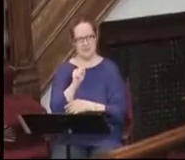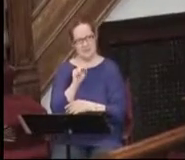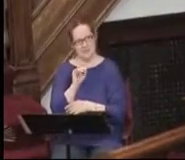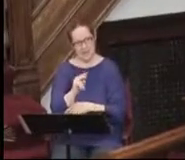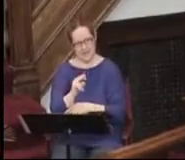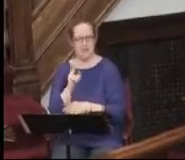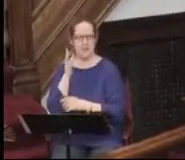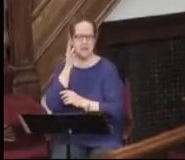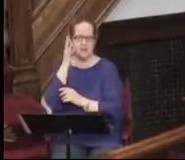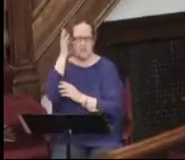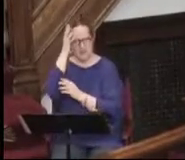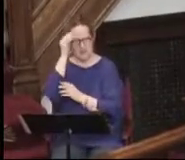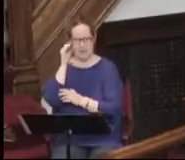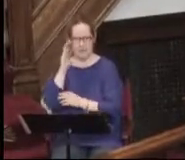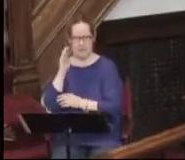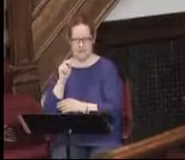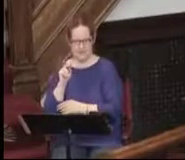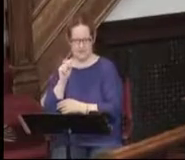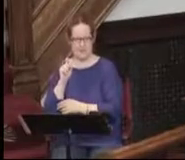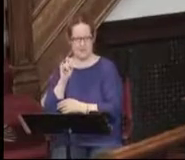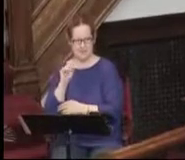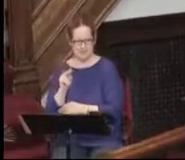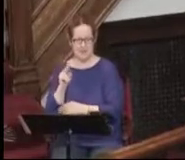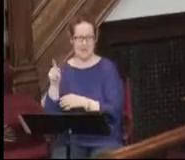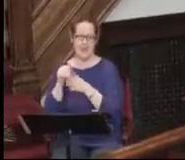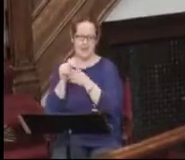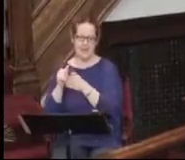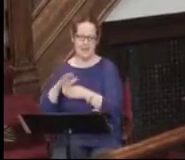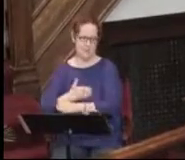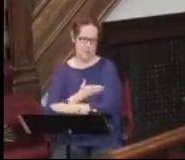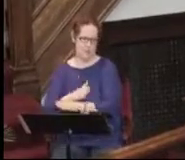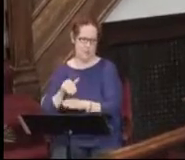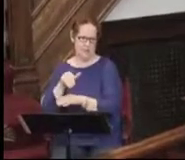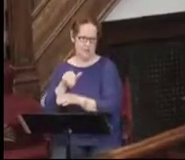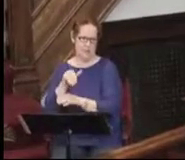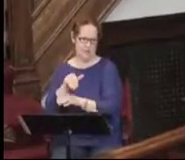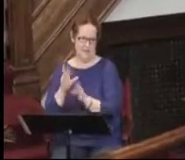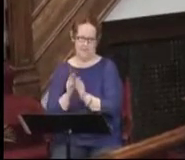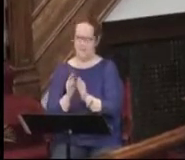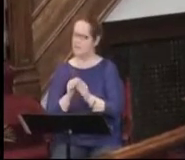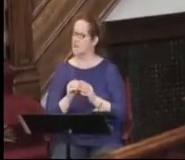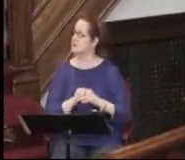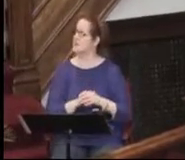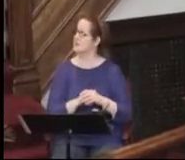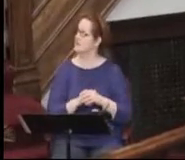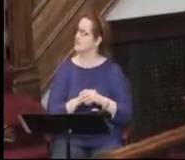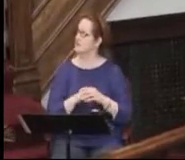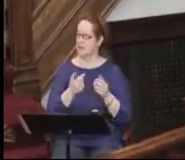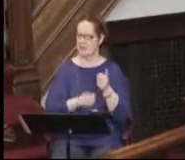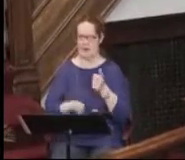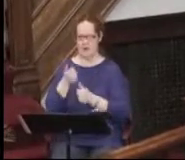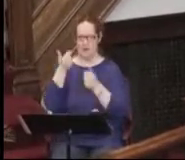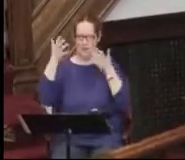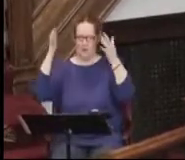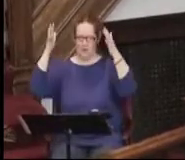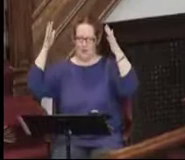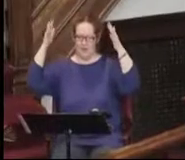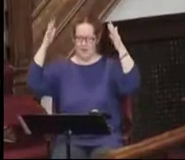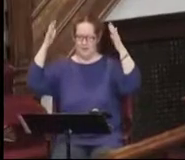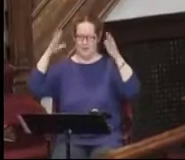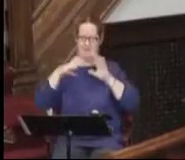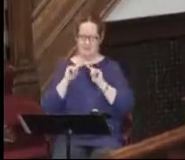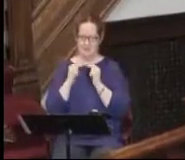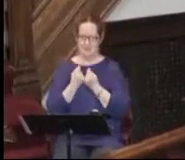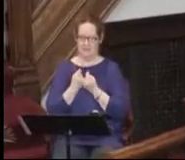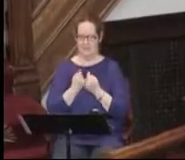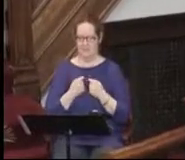parents of Ben Stein. Ben leads the music ministry and the evening service in our Higher Praise praise